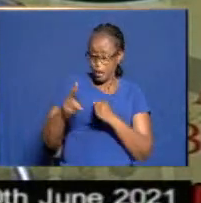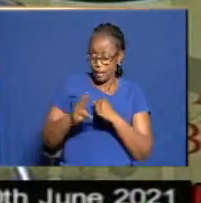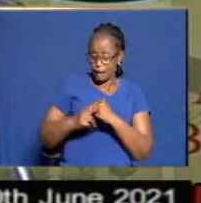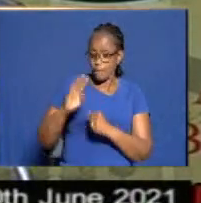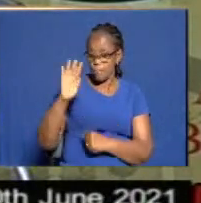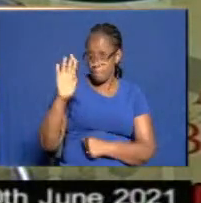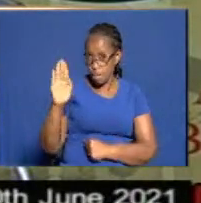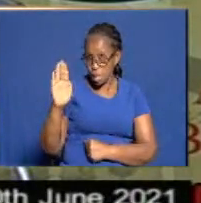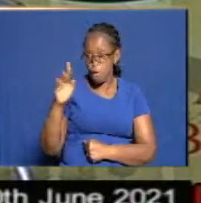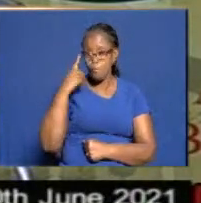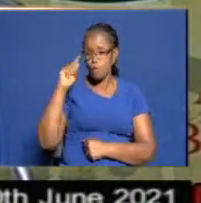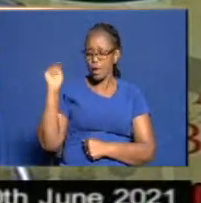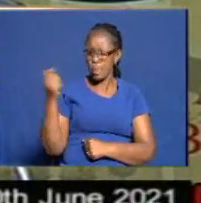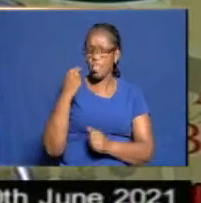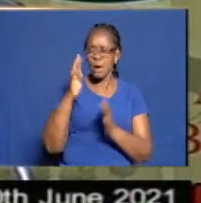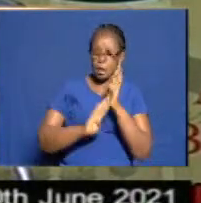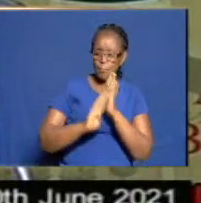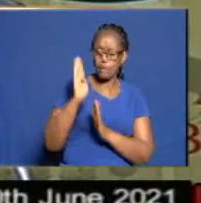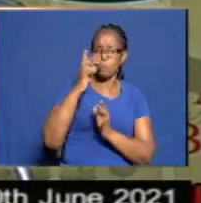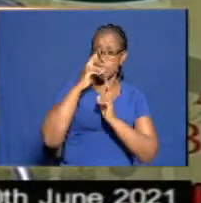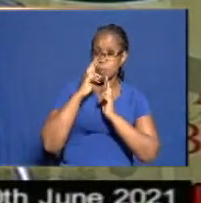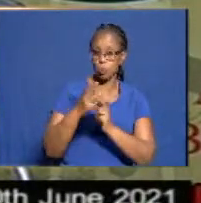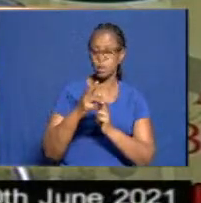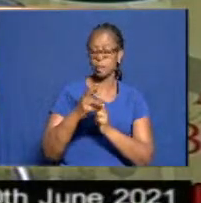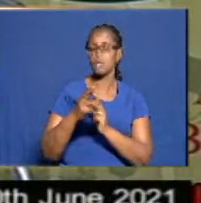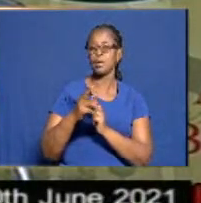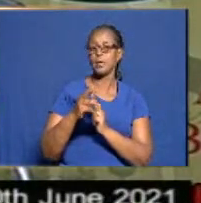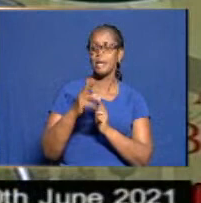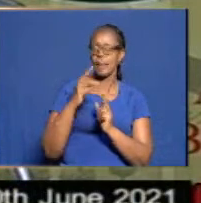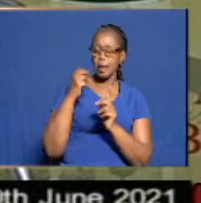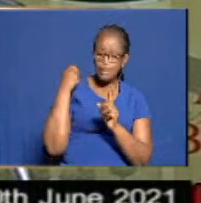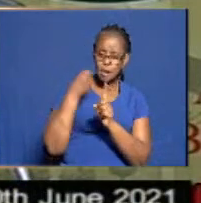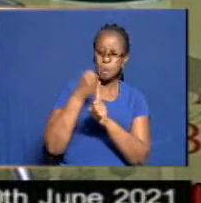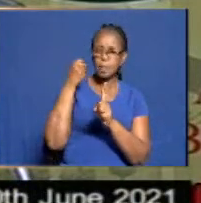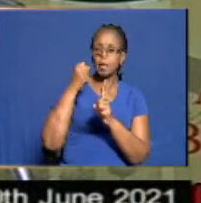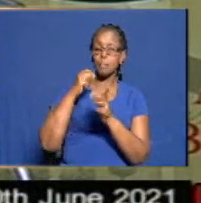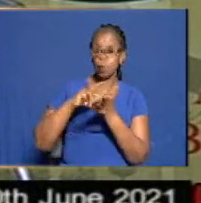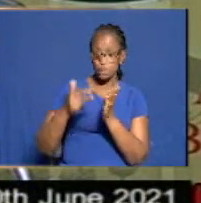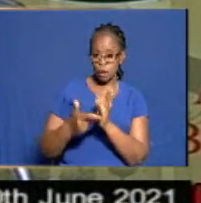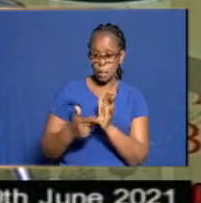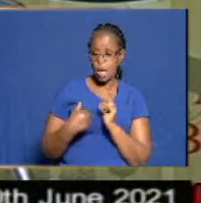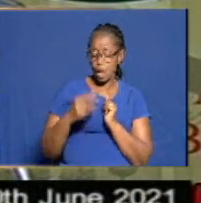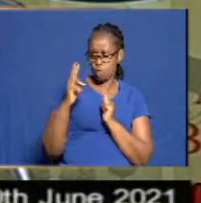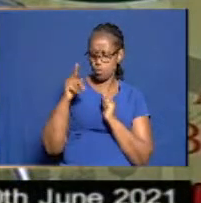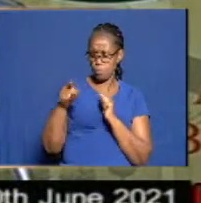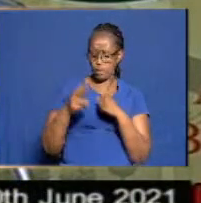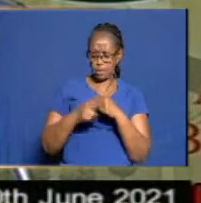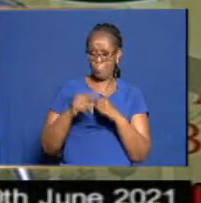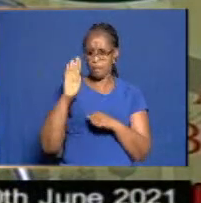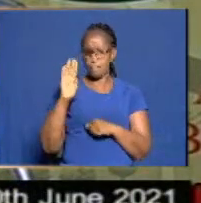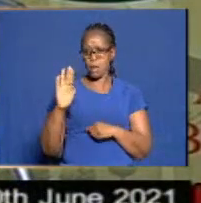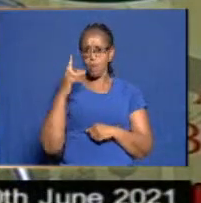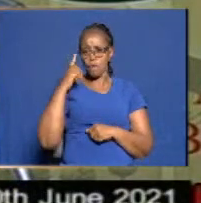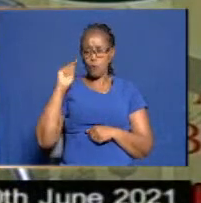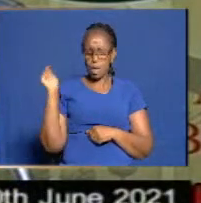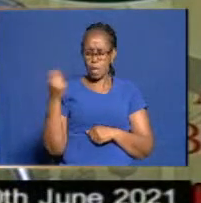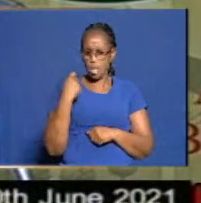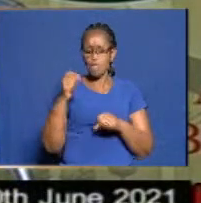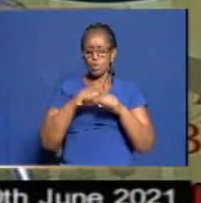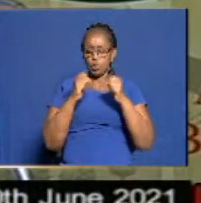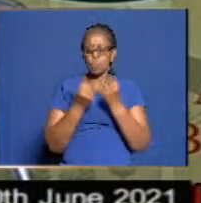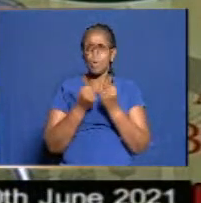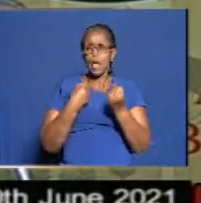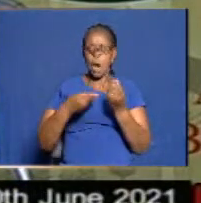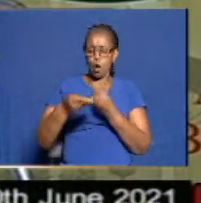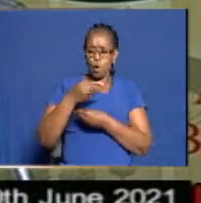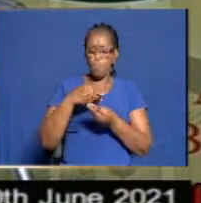3.7 billion for the Kenya Development Response to Displacement Impact Project, and ₦2.7 billion for the Kenya Social and Economic